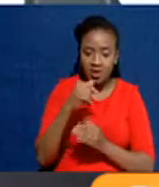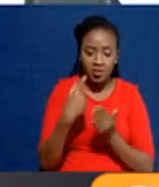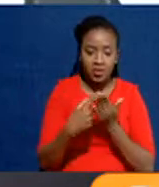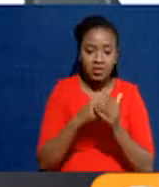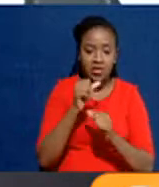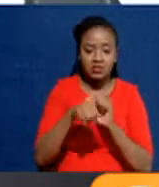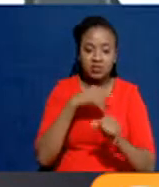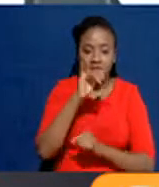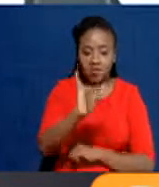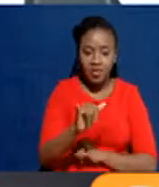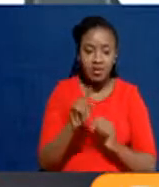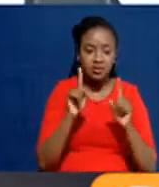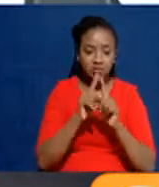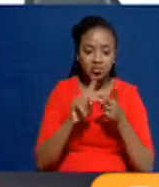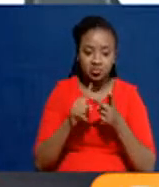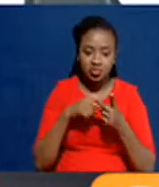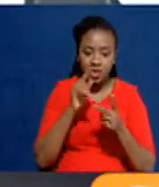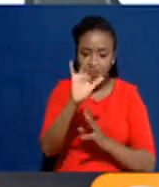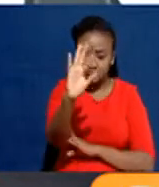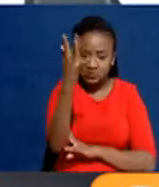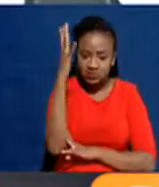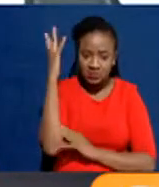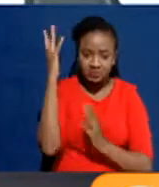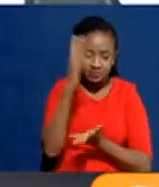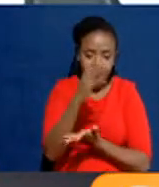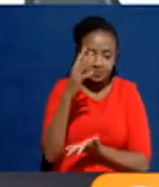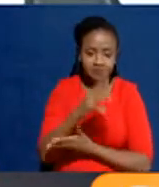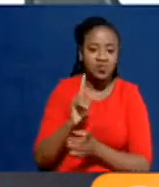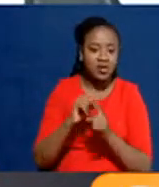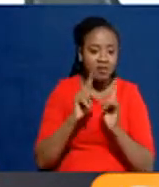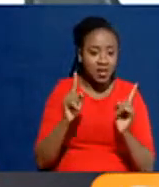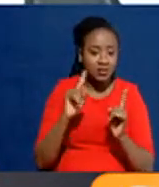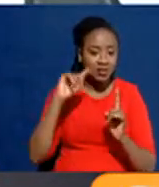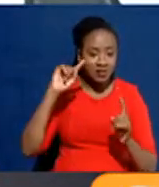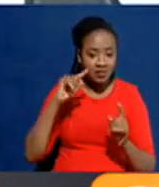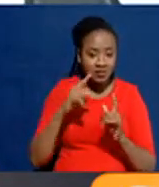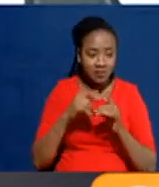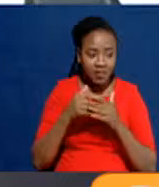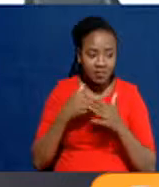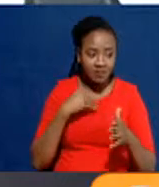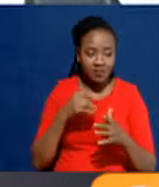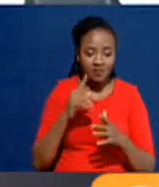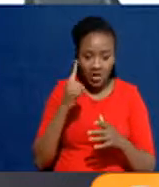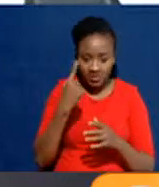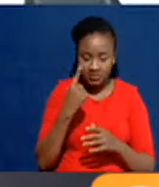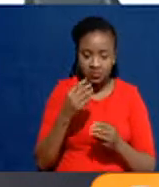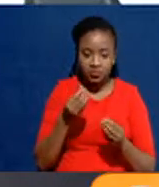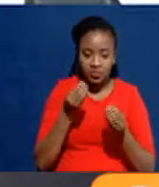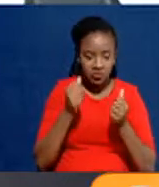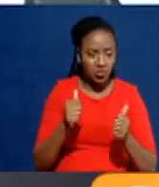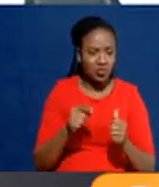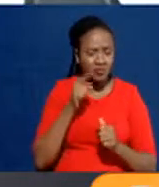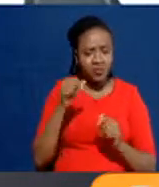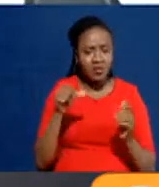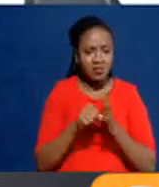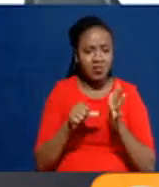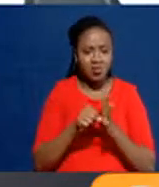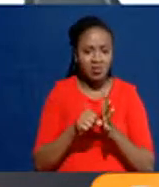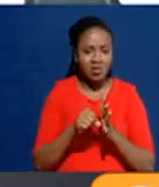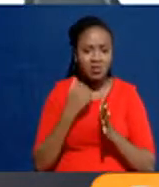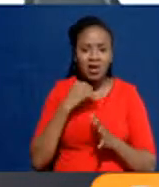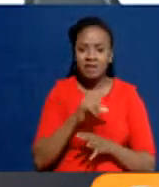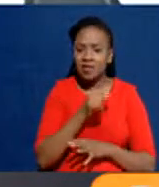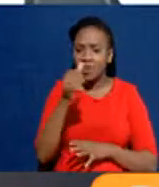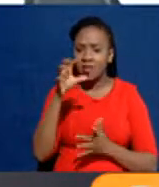talk about logging and trees and that sort of thing, but not before we wrap up this issue of, hang on a second, there's, you know, there's all of